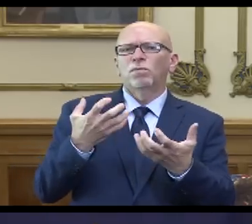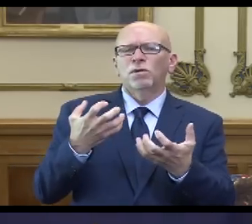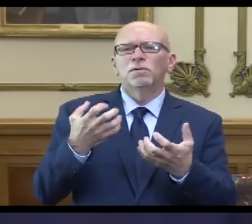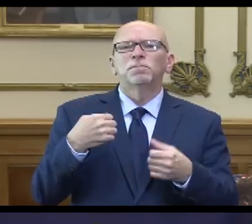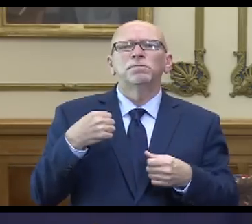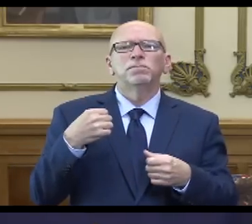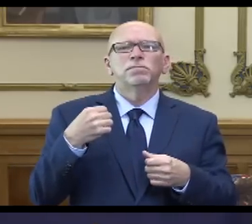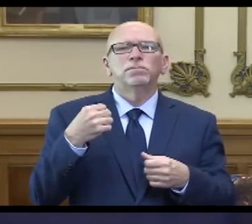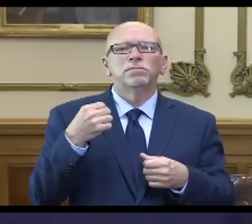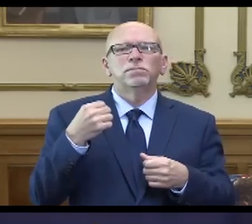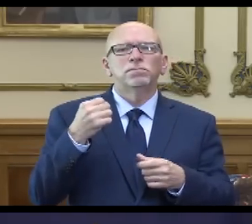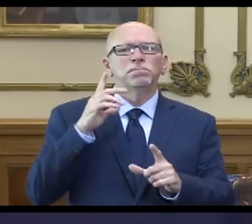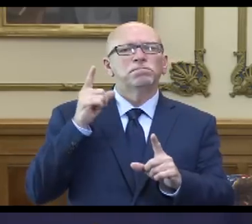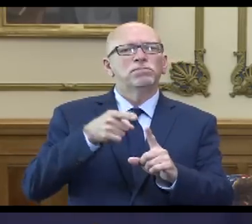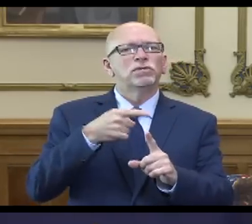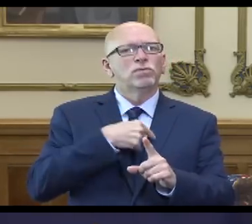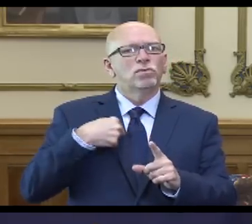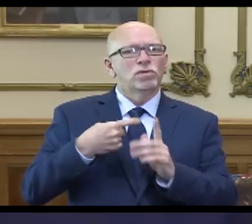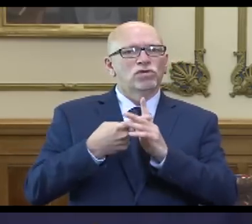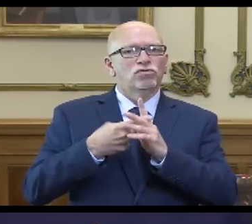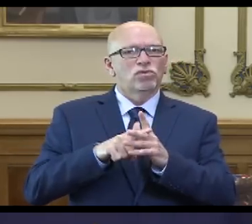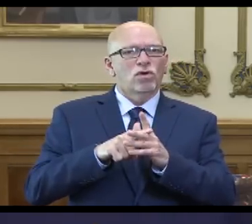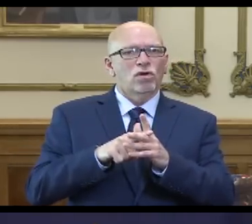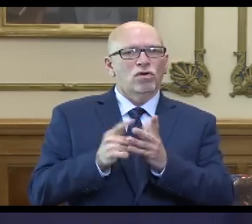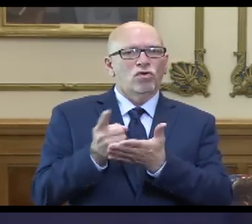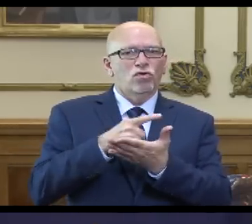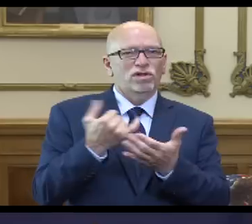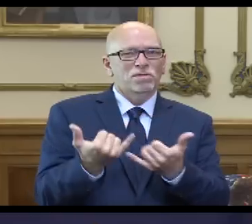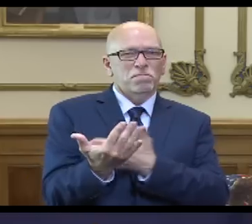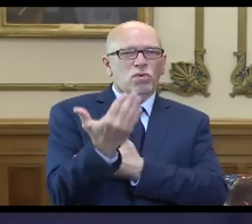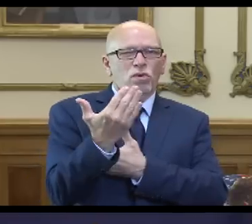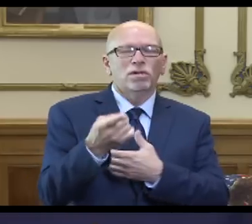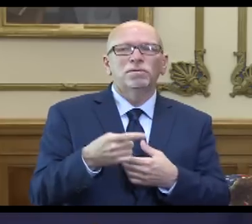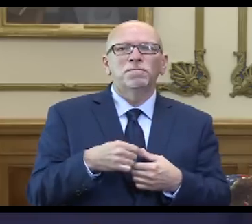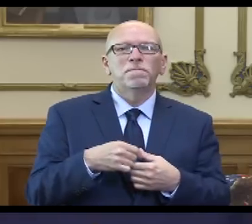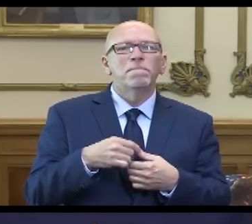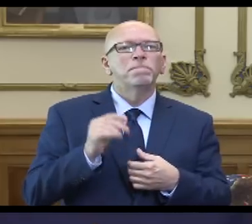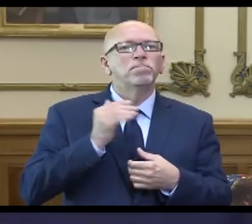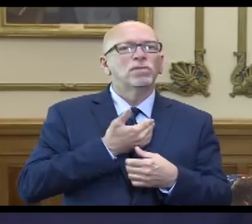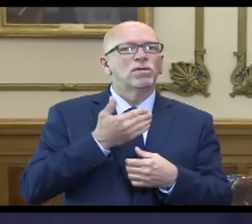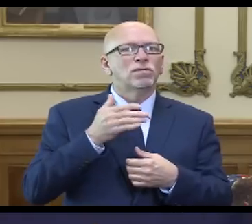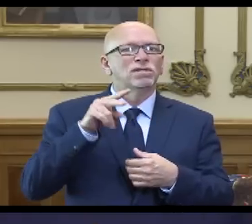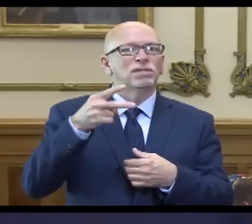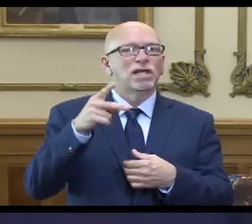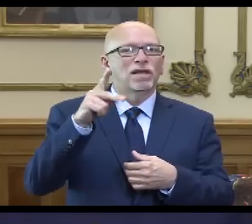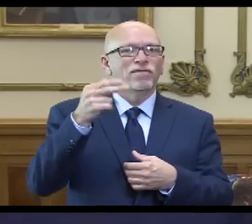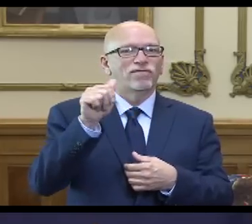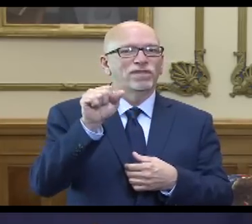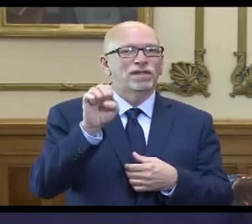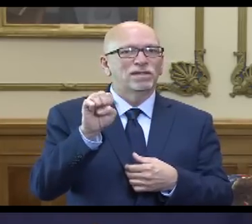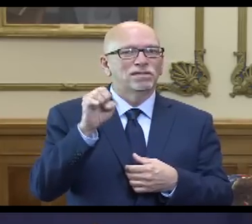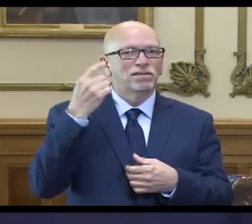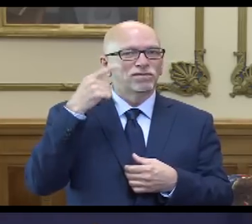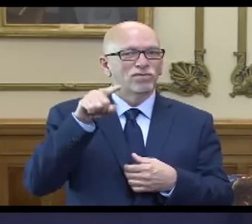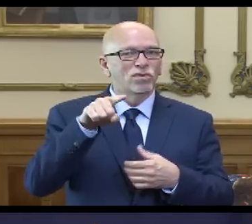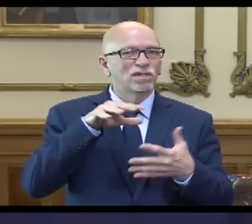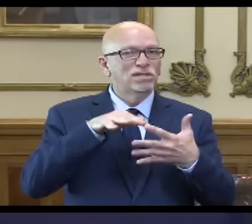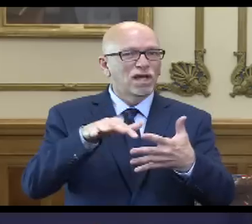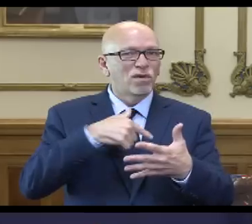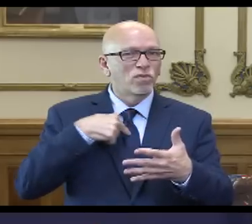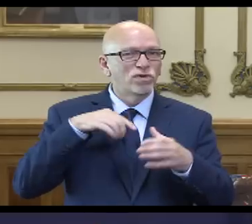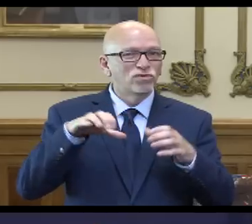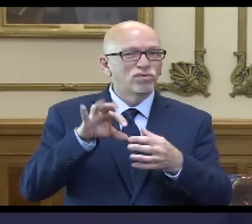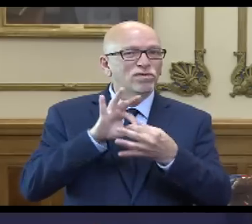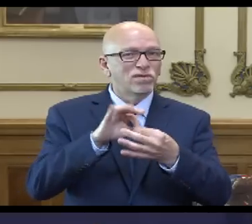to point out that we started earlier today, this morning, in fact, our second phase of the study that we're doing